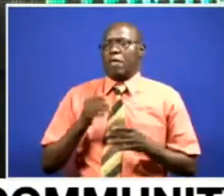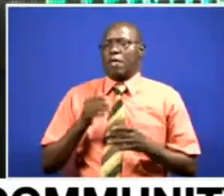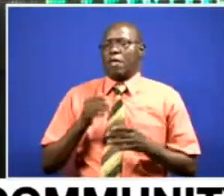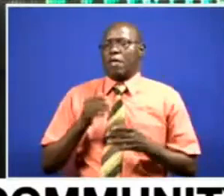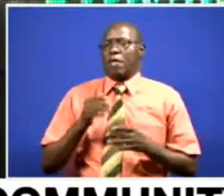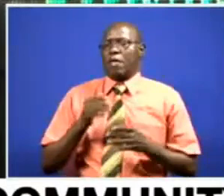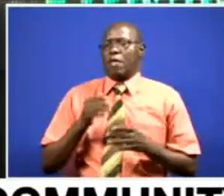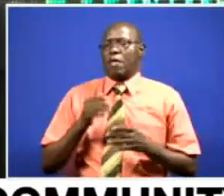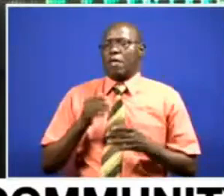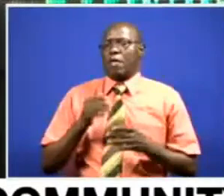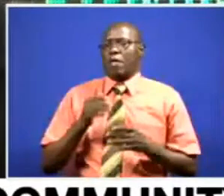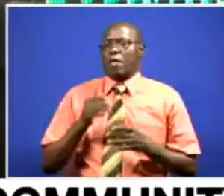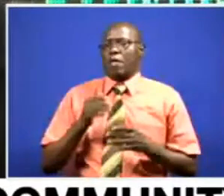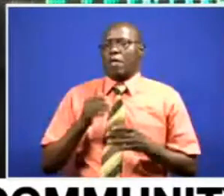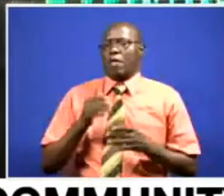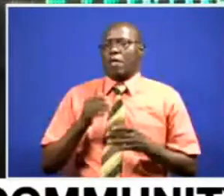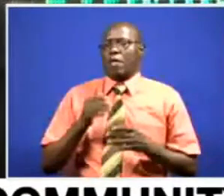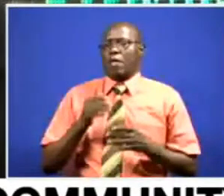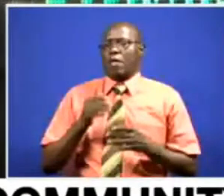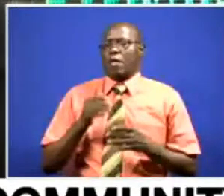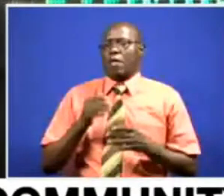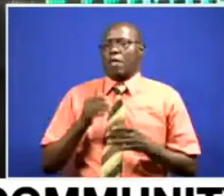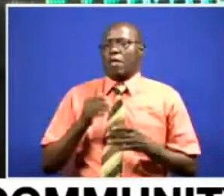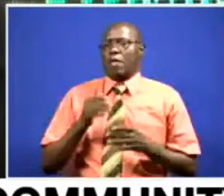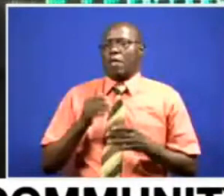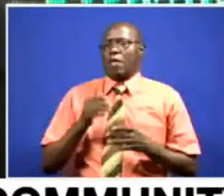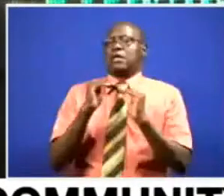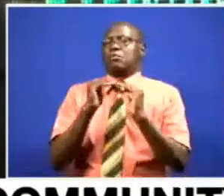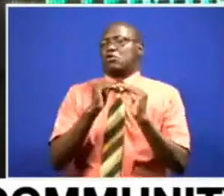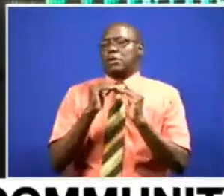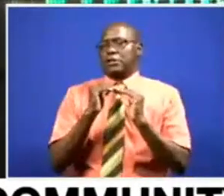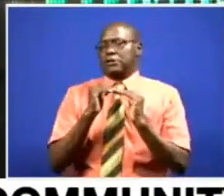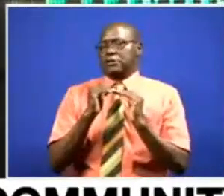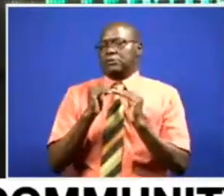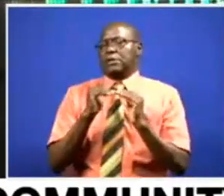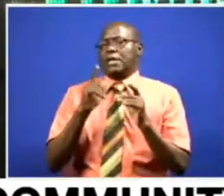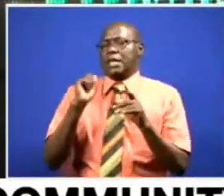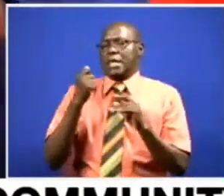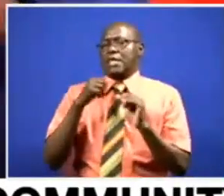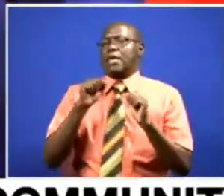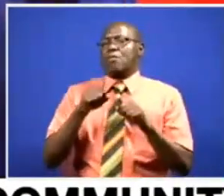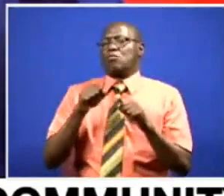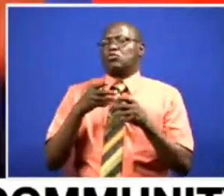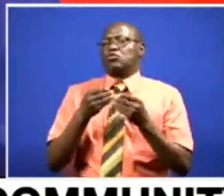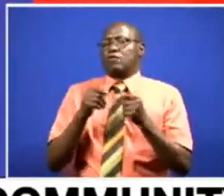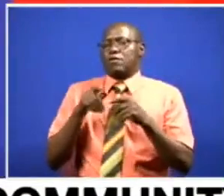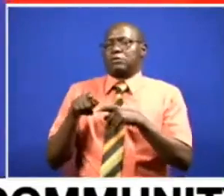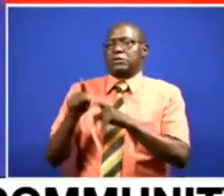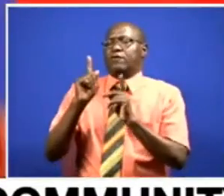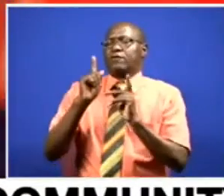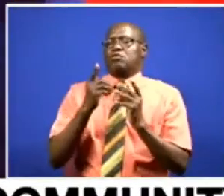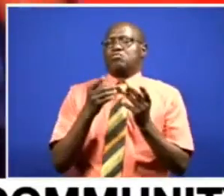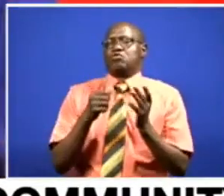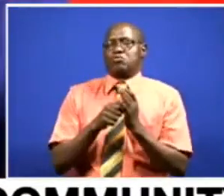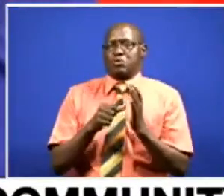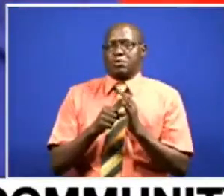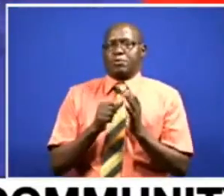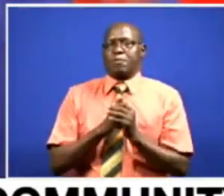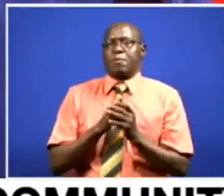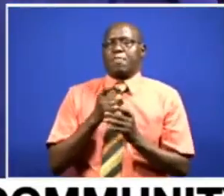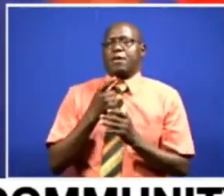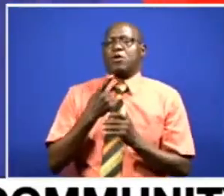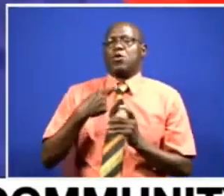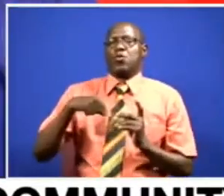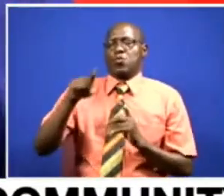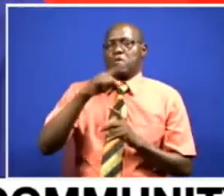meddle with Kenya's democracy, saying Kenya is capable of solving her own problems. Sisi tumesema